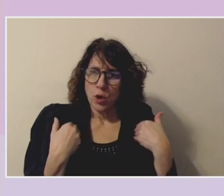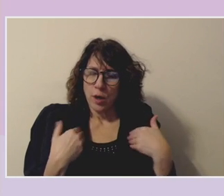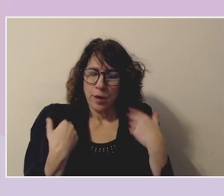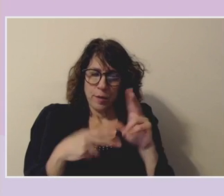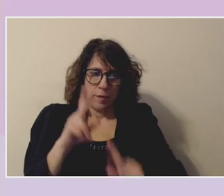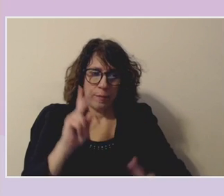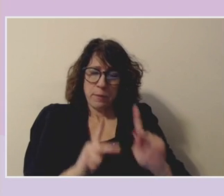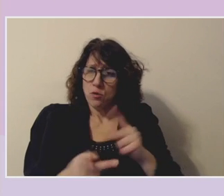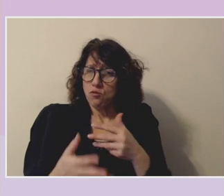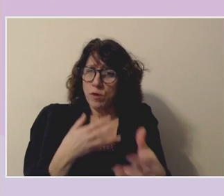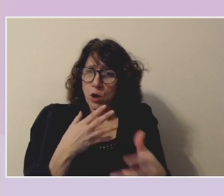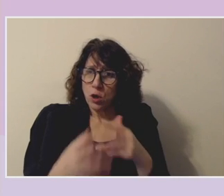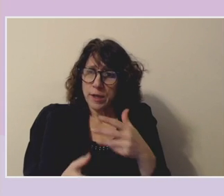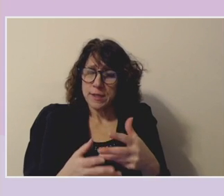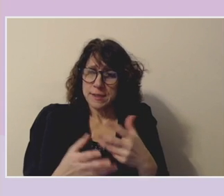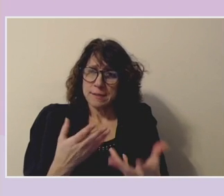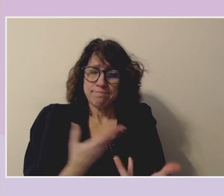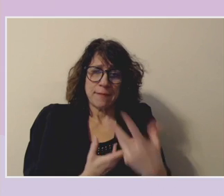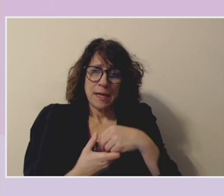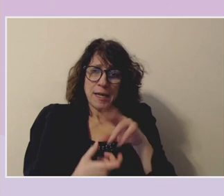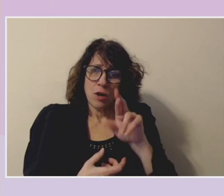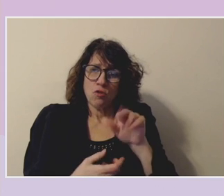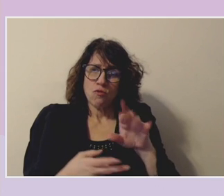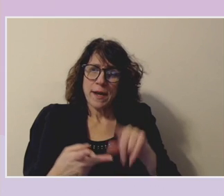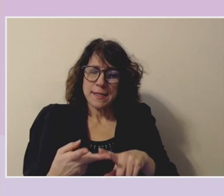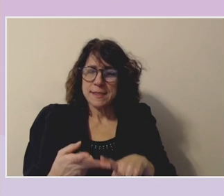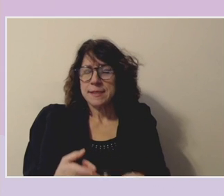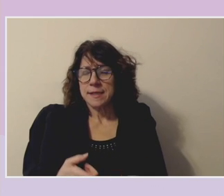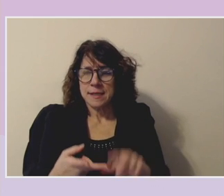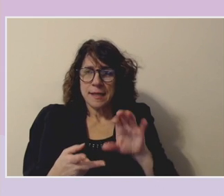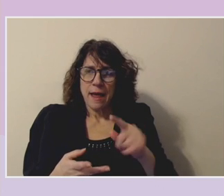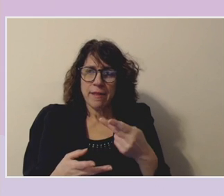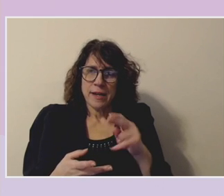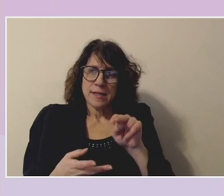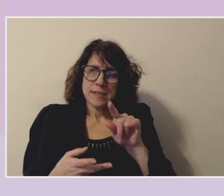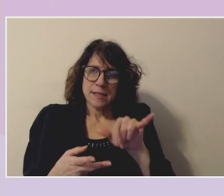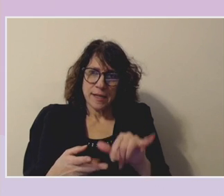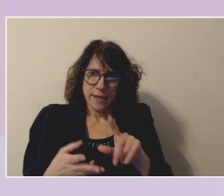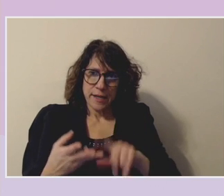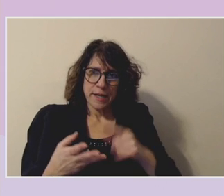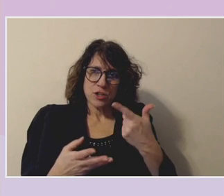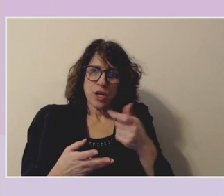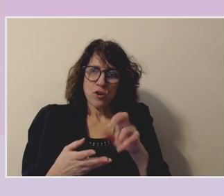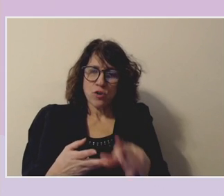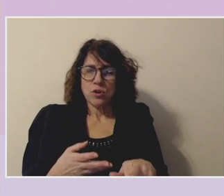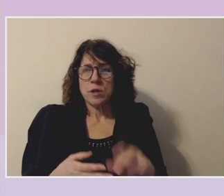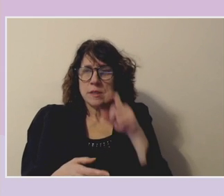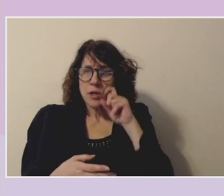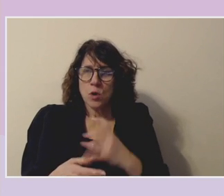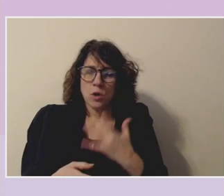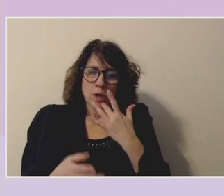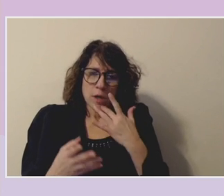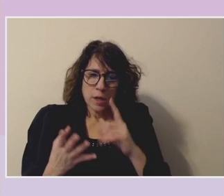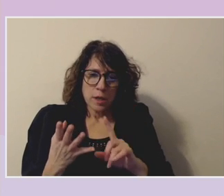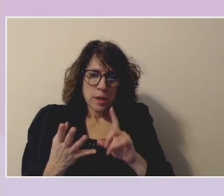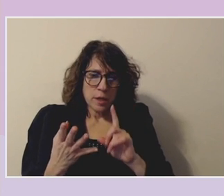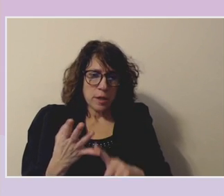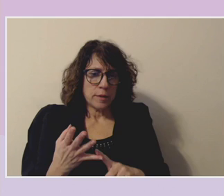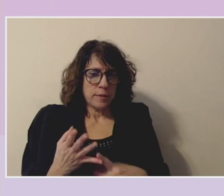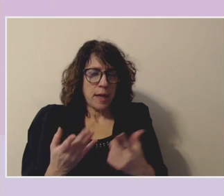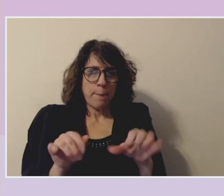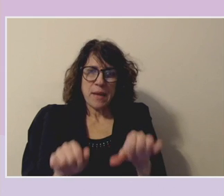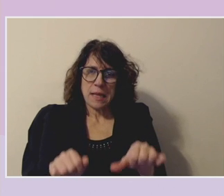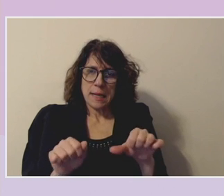and inclusive of race, ethnicity, gender, sexual orientation, ability, age,